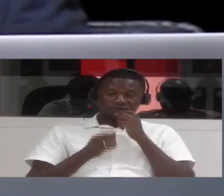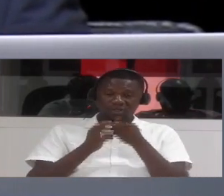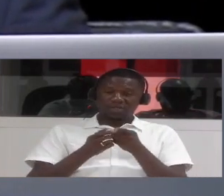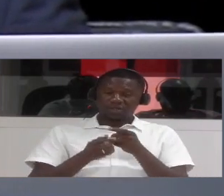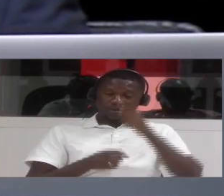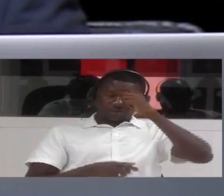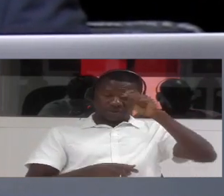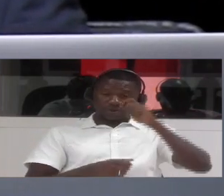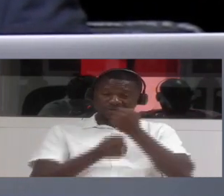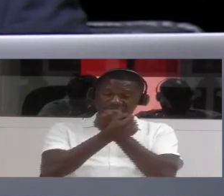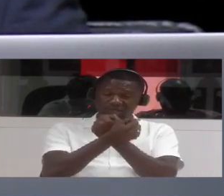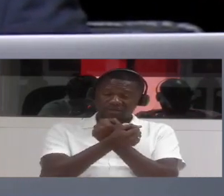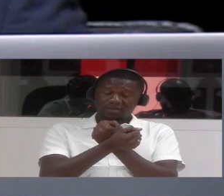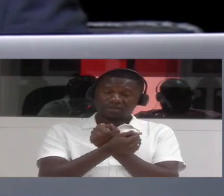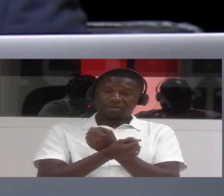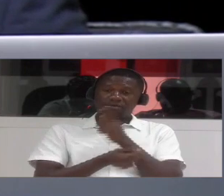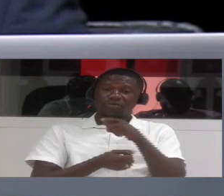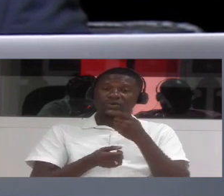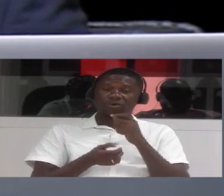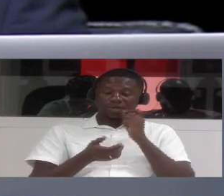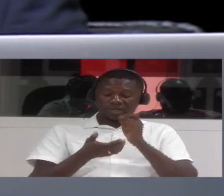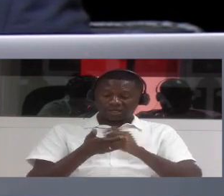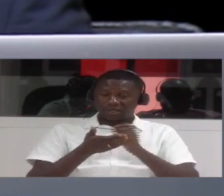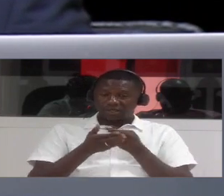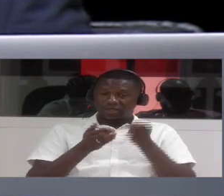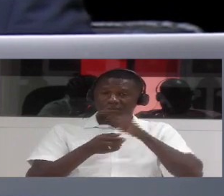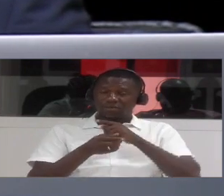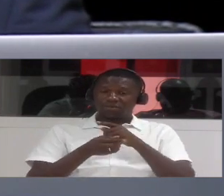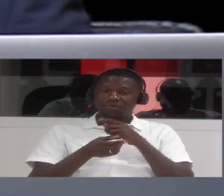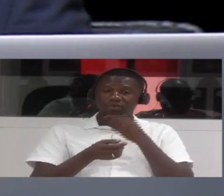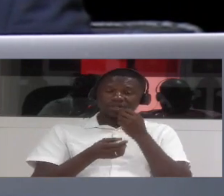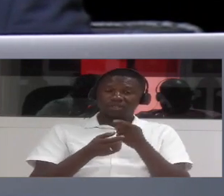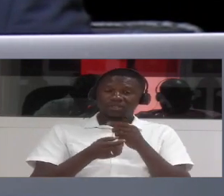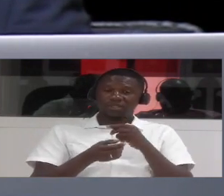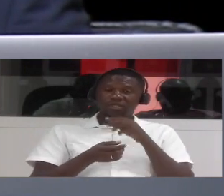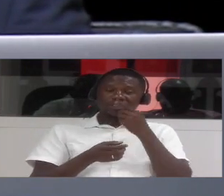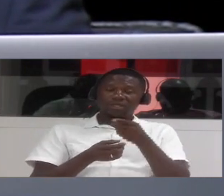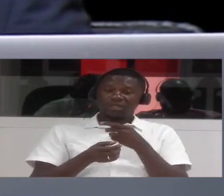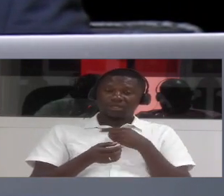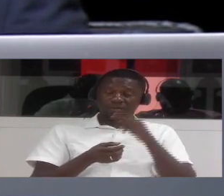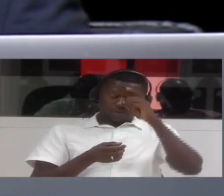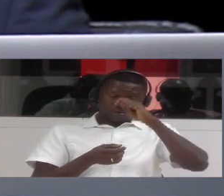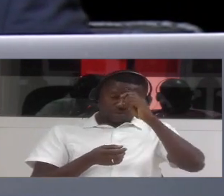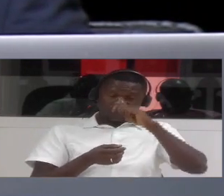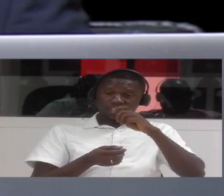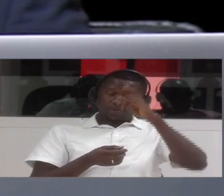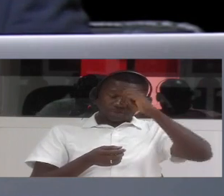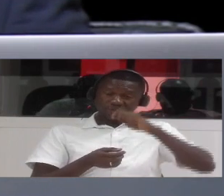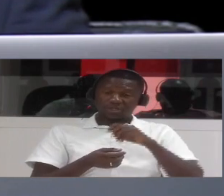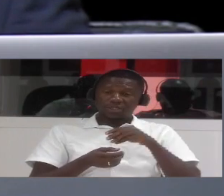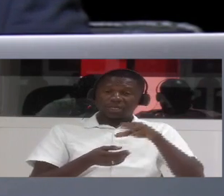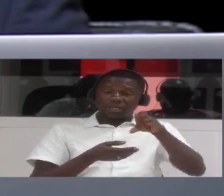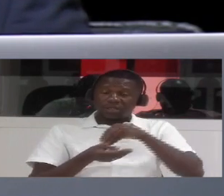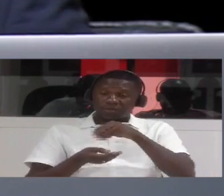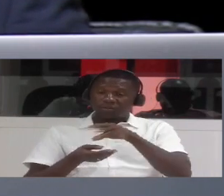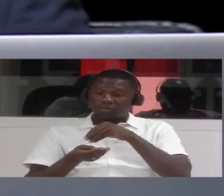the police for publication accusing the police of taking bribes from illegal money